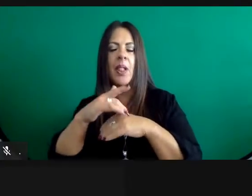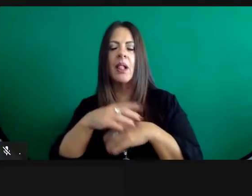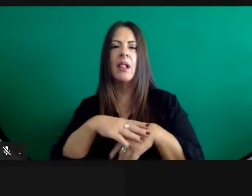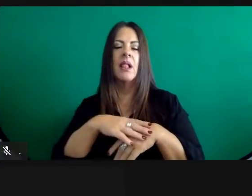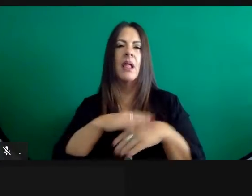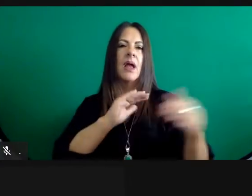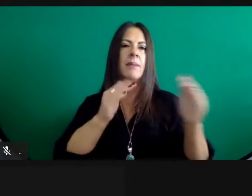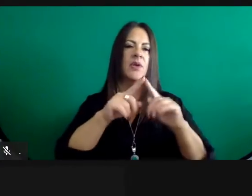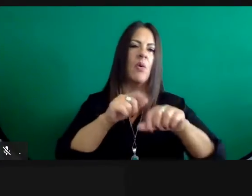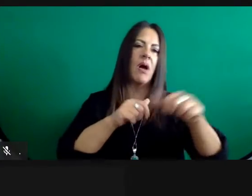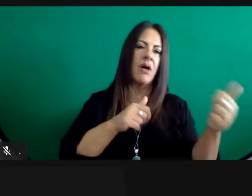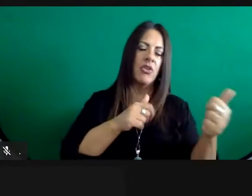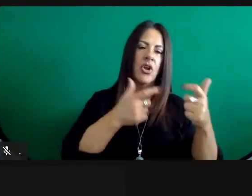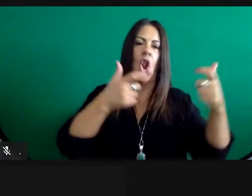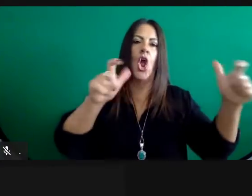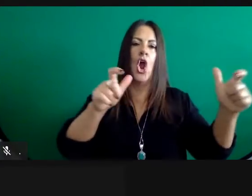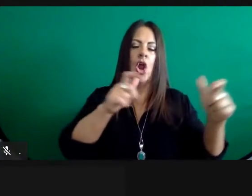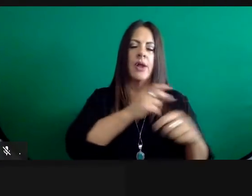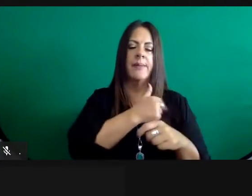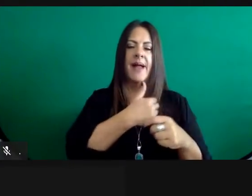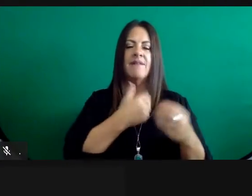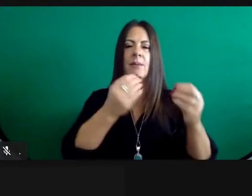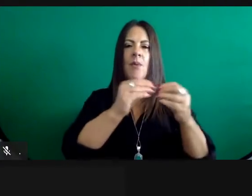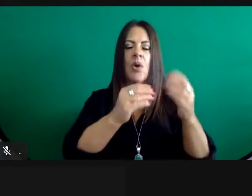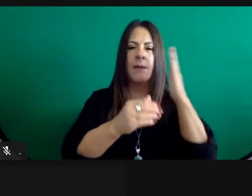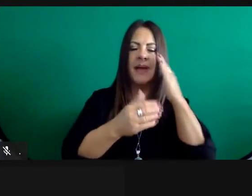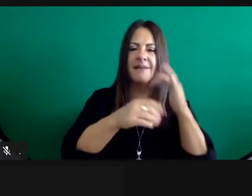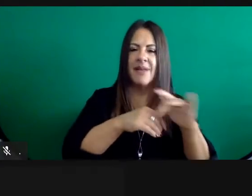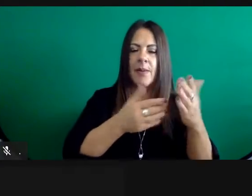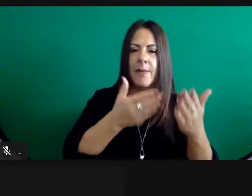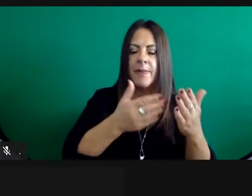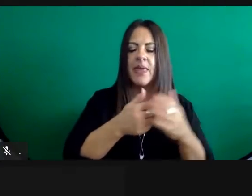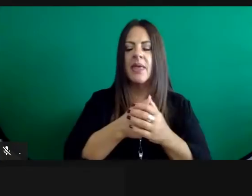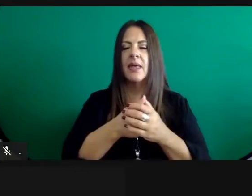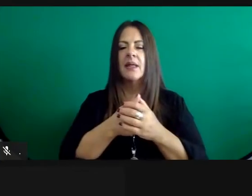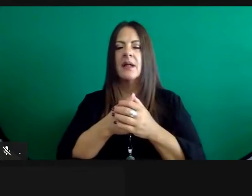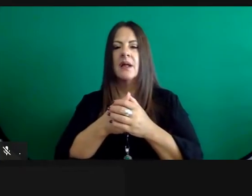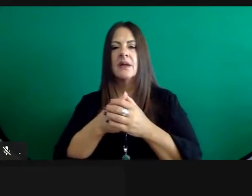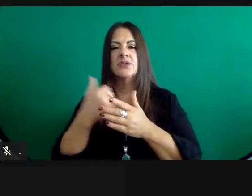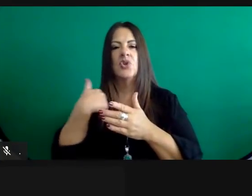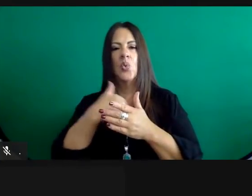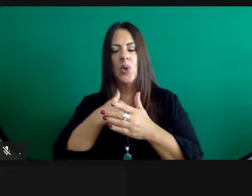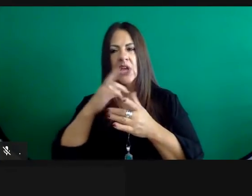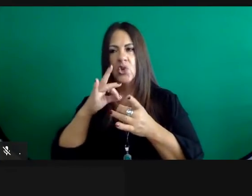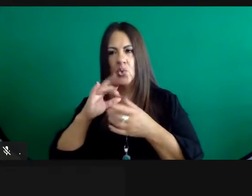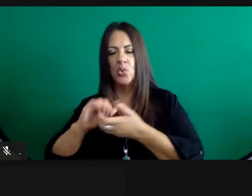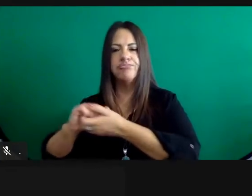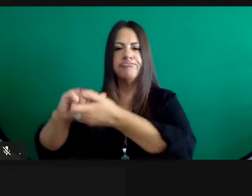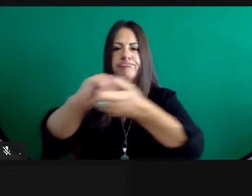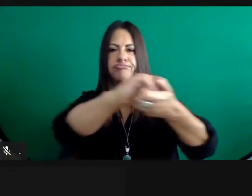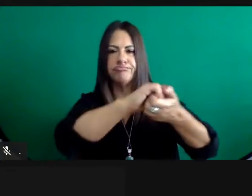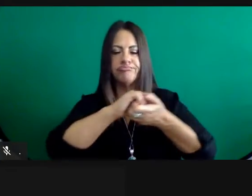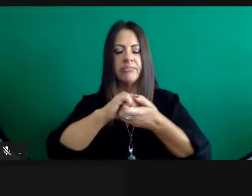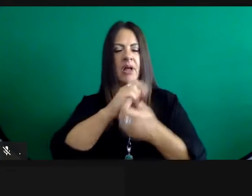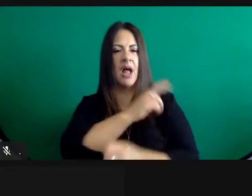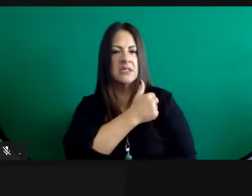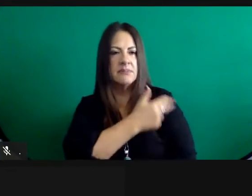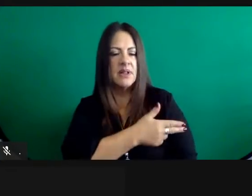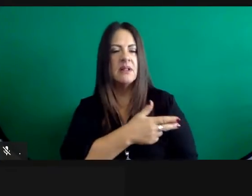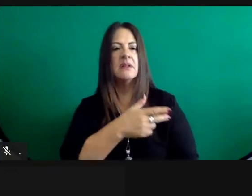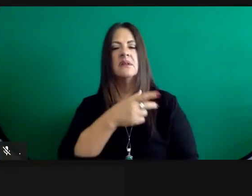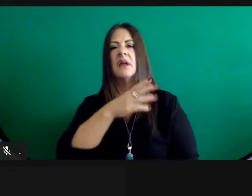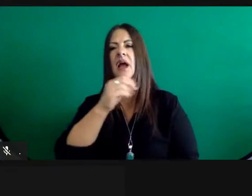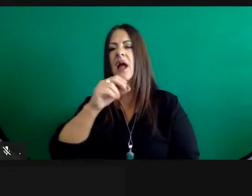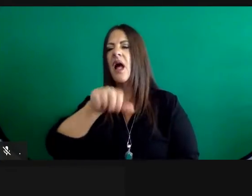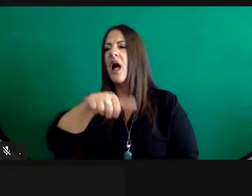who would need them. But by and large, we're depending on our partnerships with existing hospitals, their hospital buildings, and